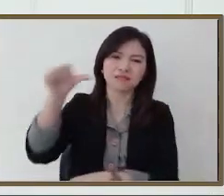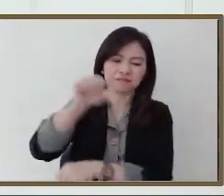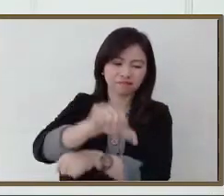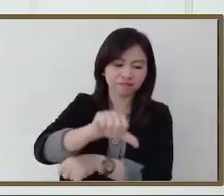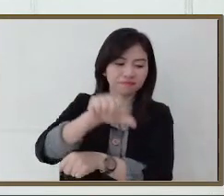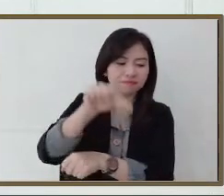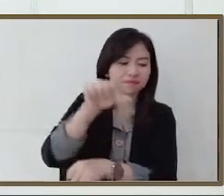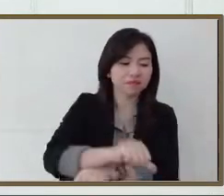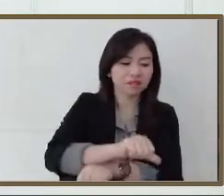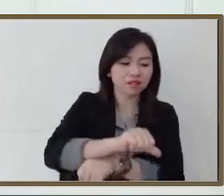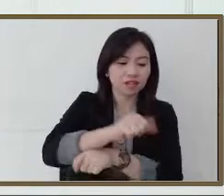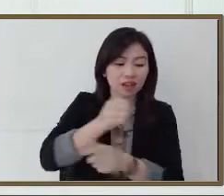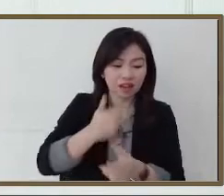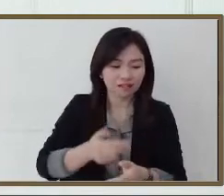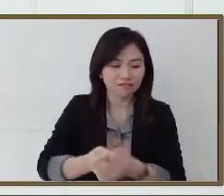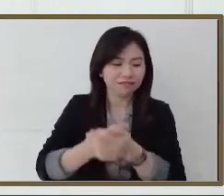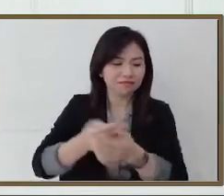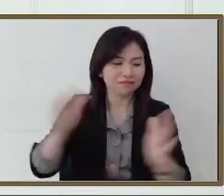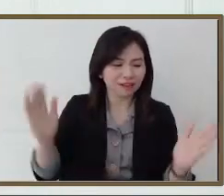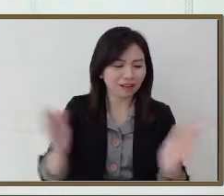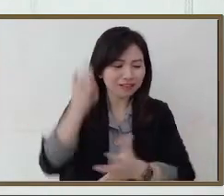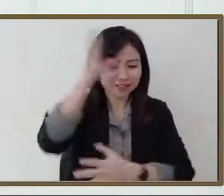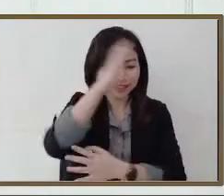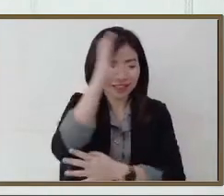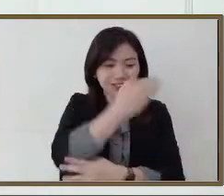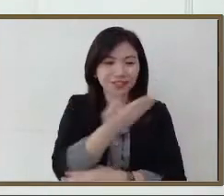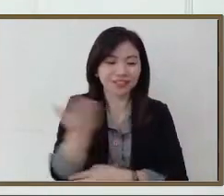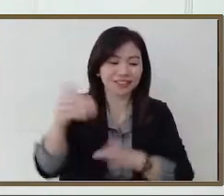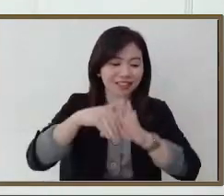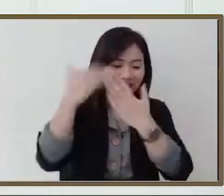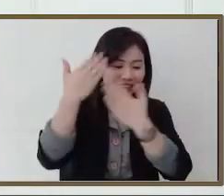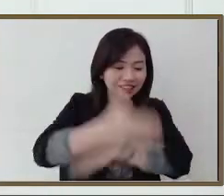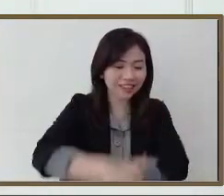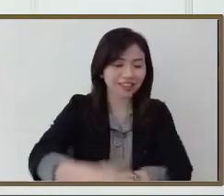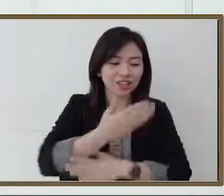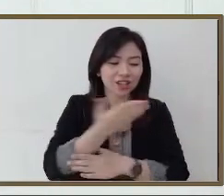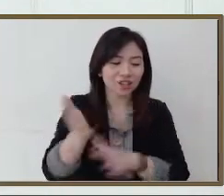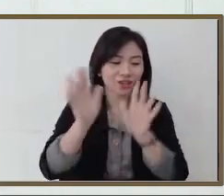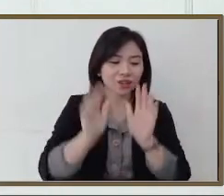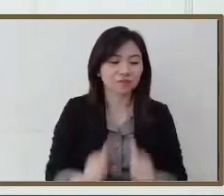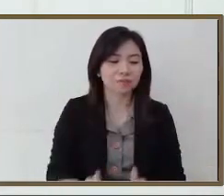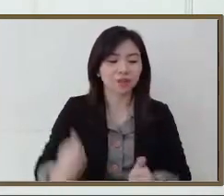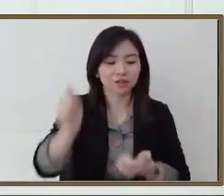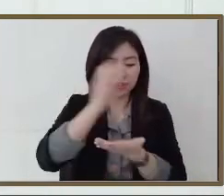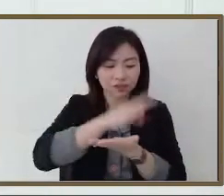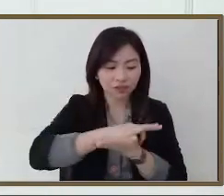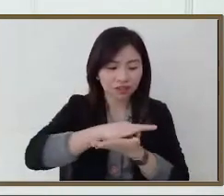and failures will haunt you in the night.